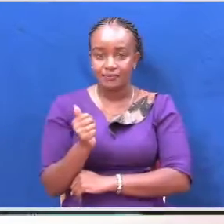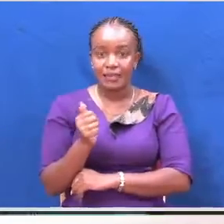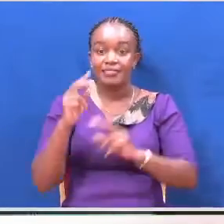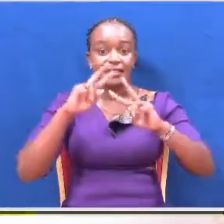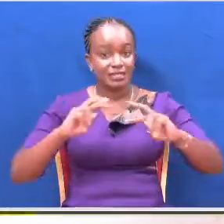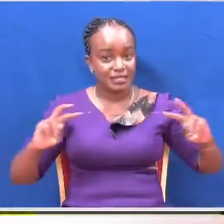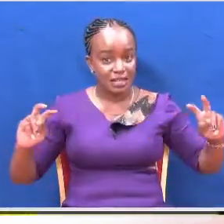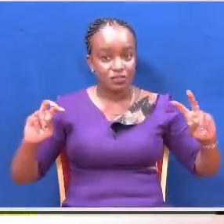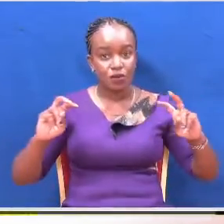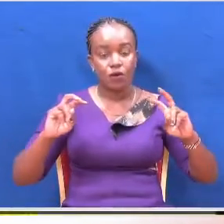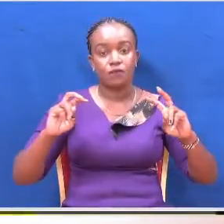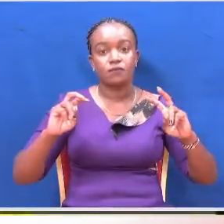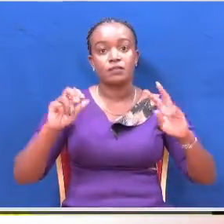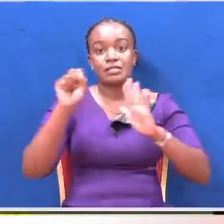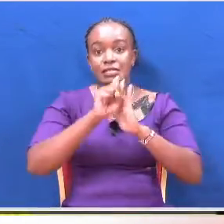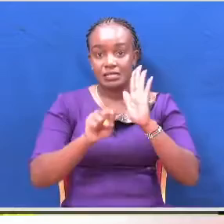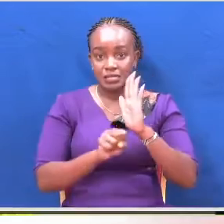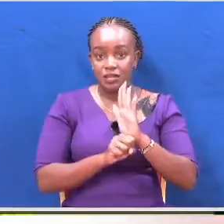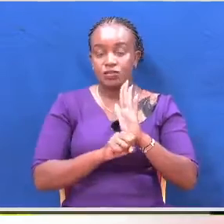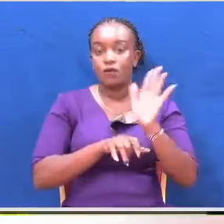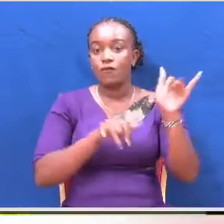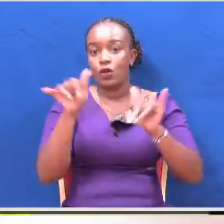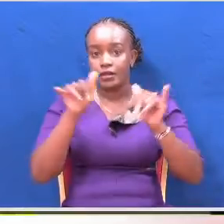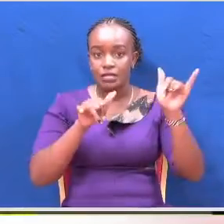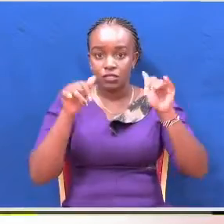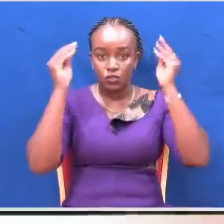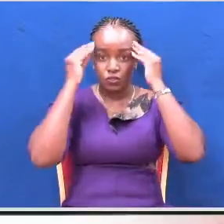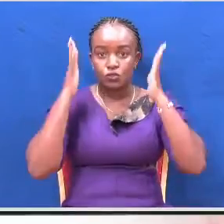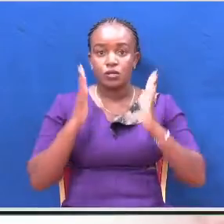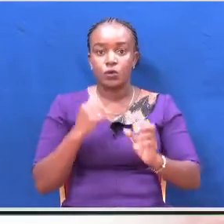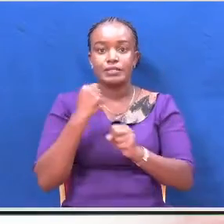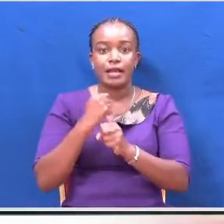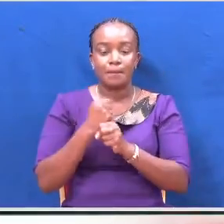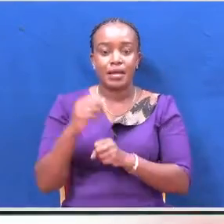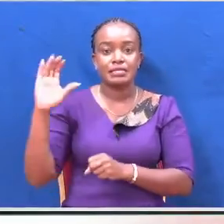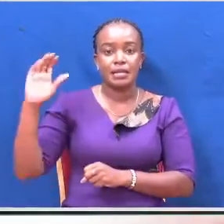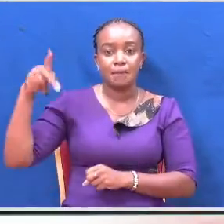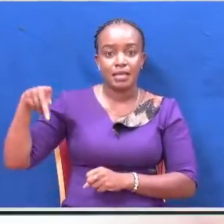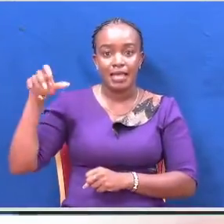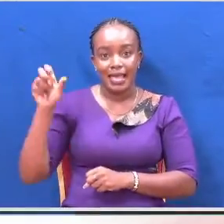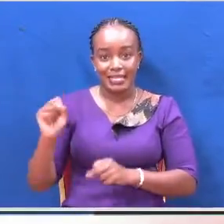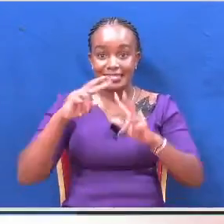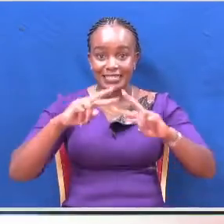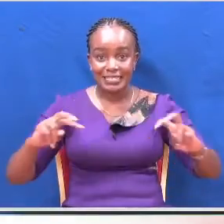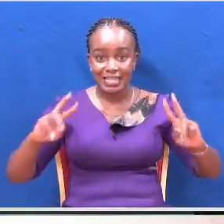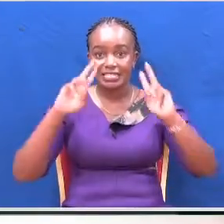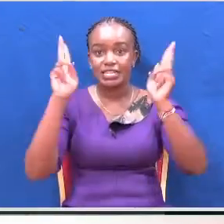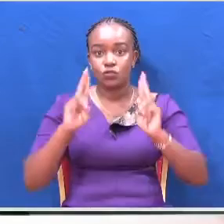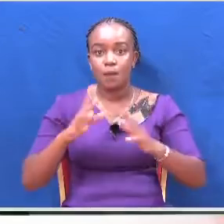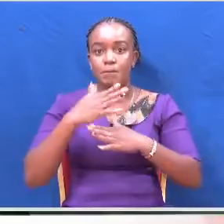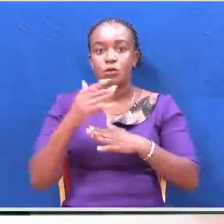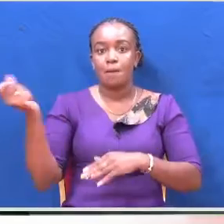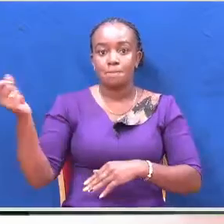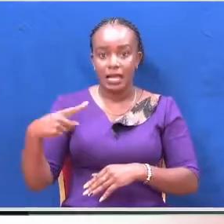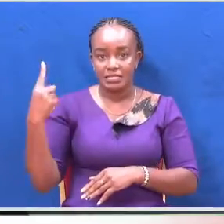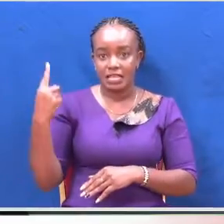of international students in Kenyan universities was done by CPS Research International between January and March